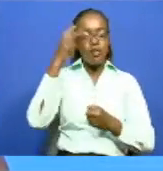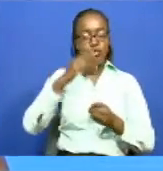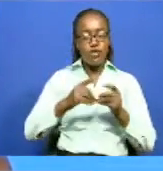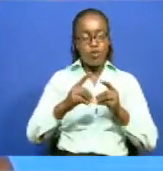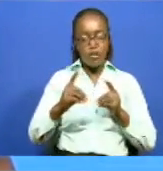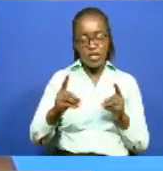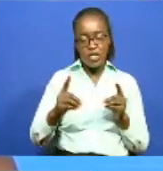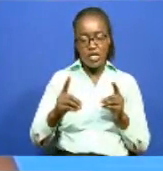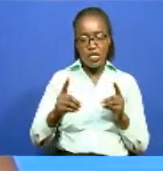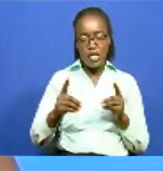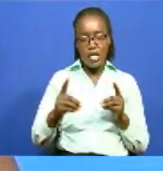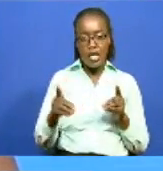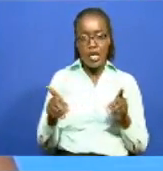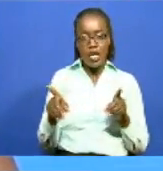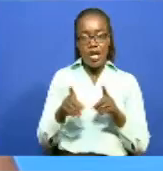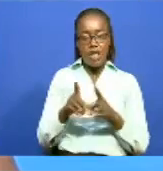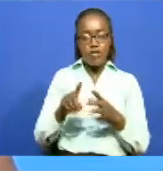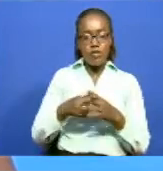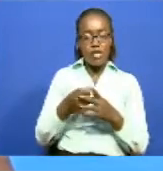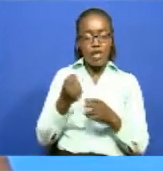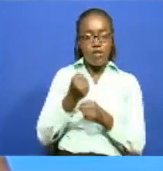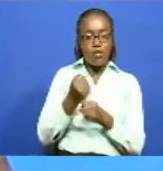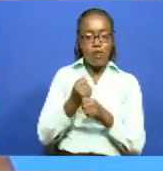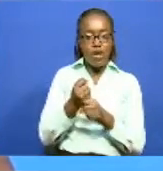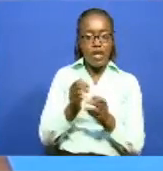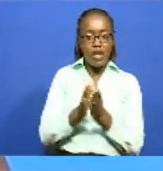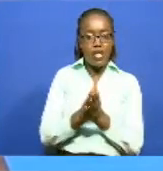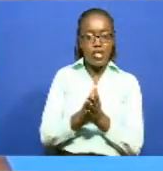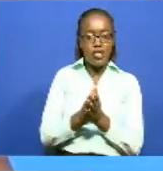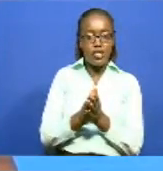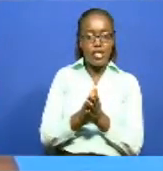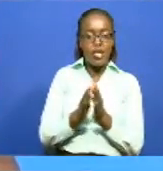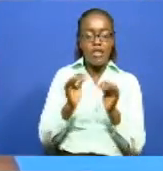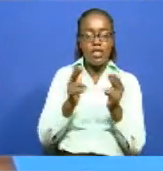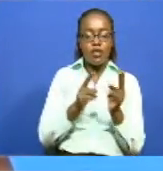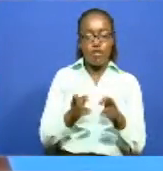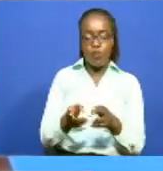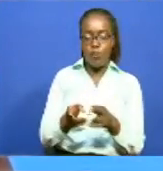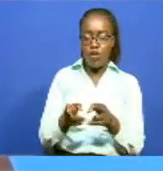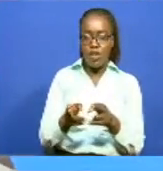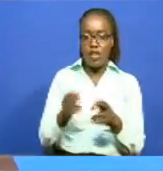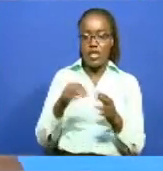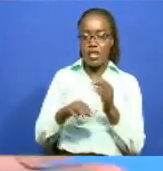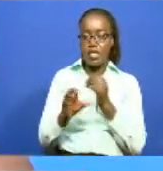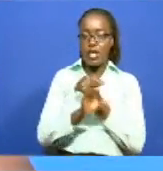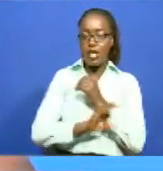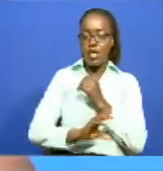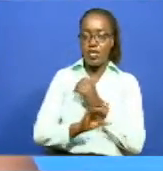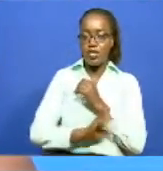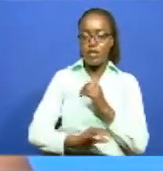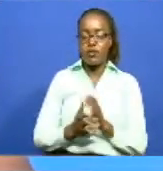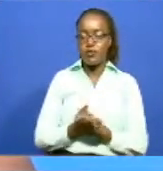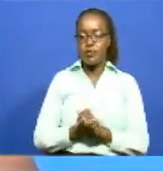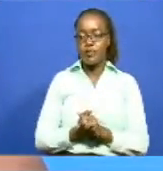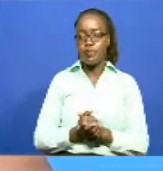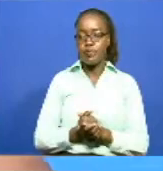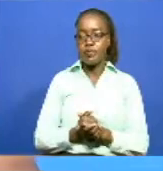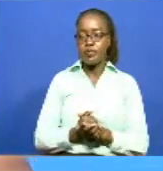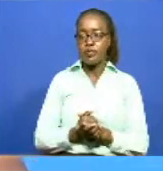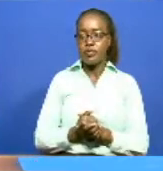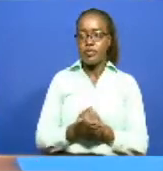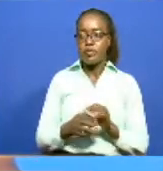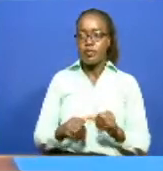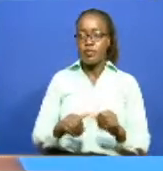distancing, even as we resume work and we resume the new normal in our country. And so we continue